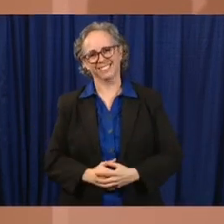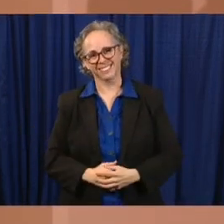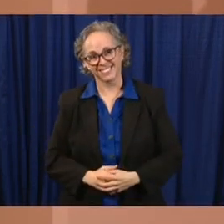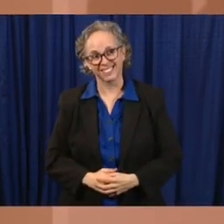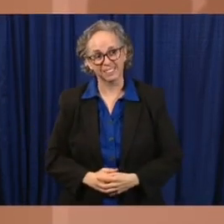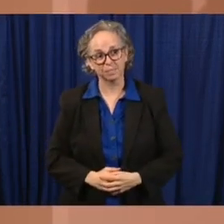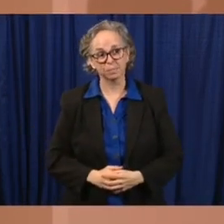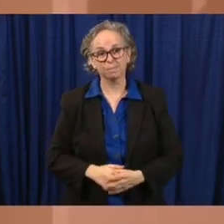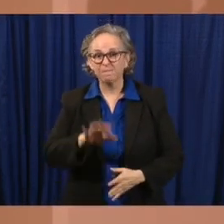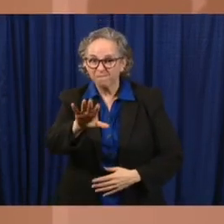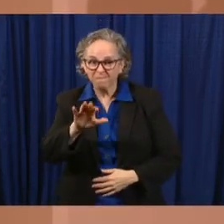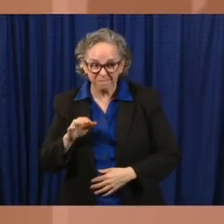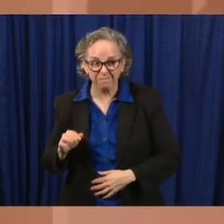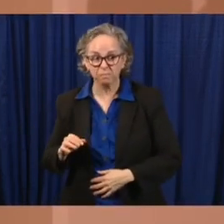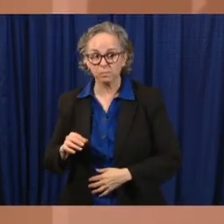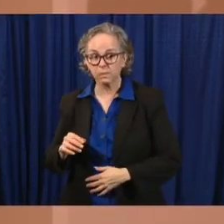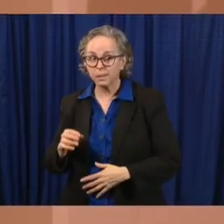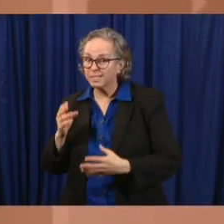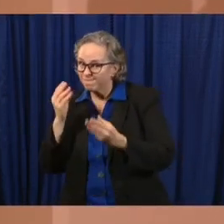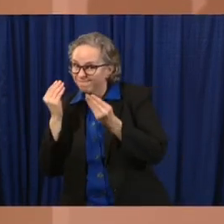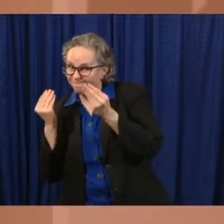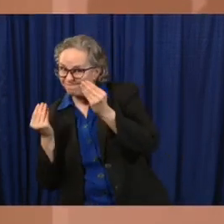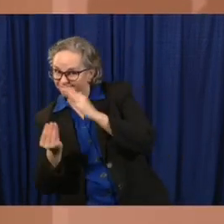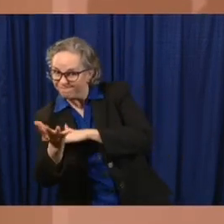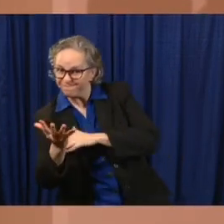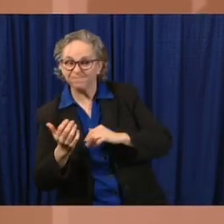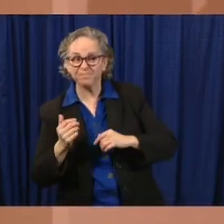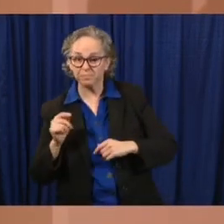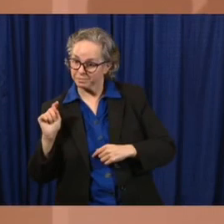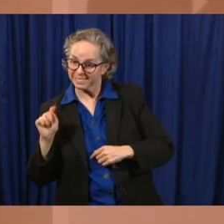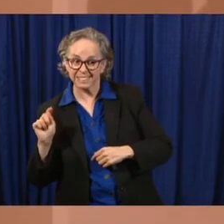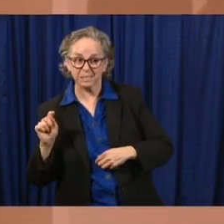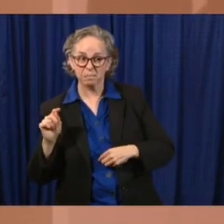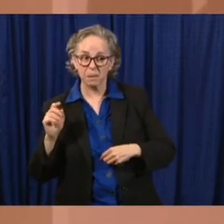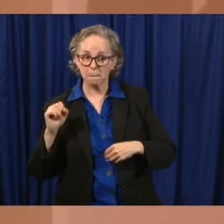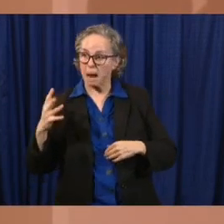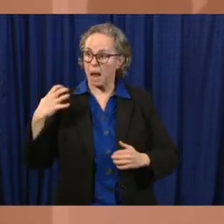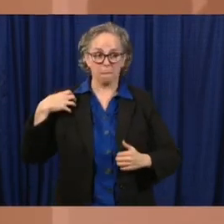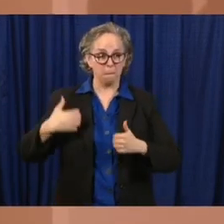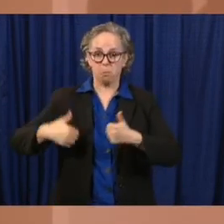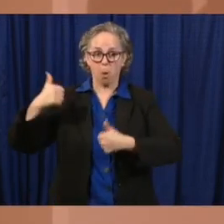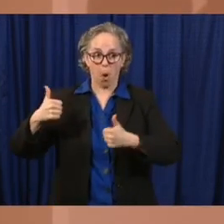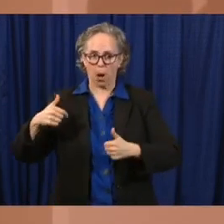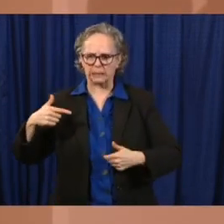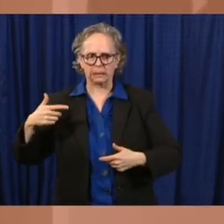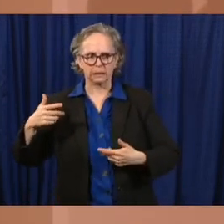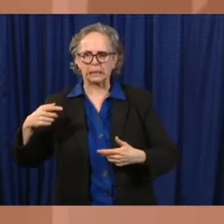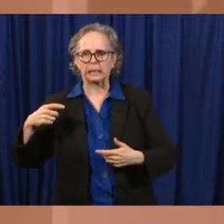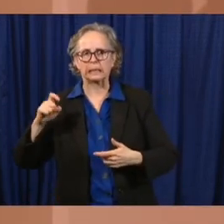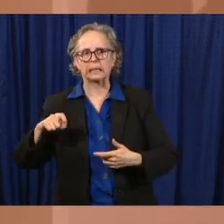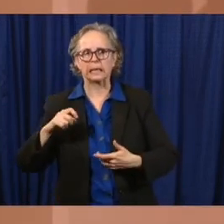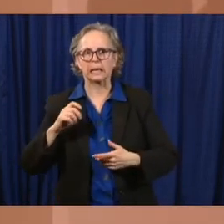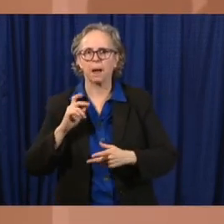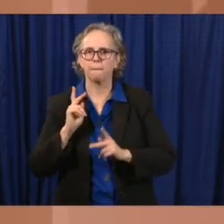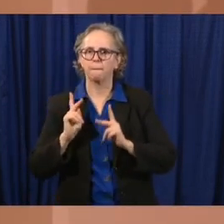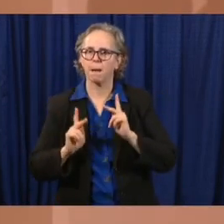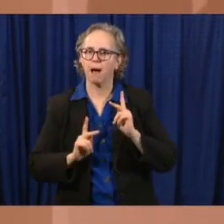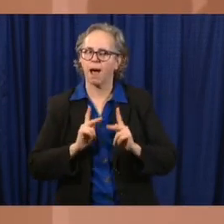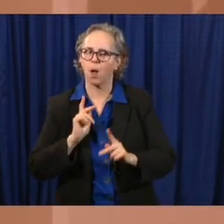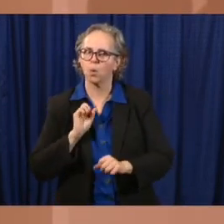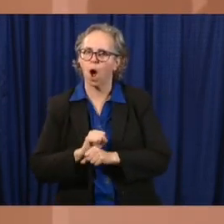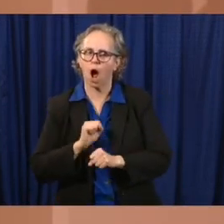today, there are still a number of employers with a growing need for people to hire. It's really